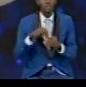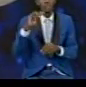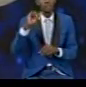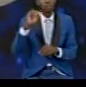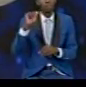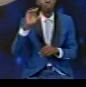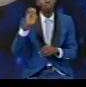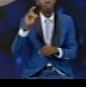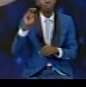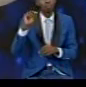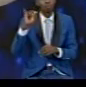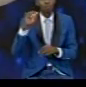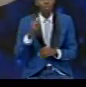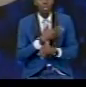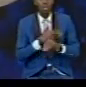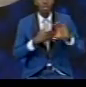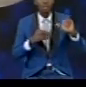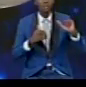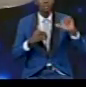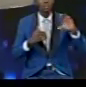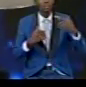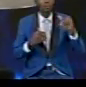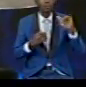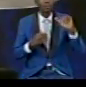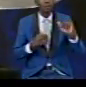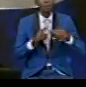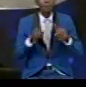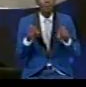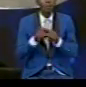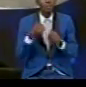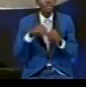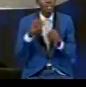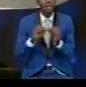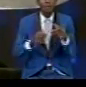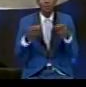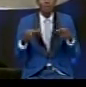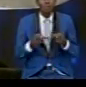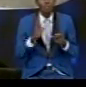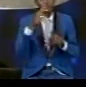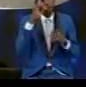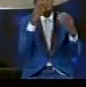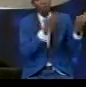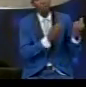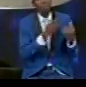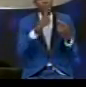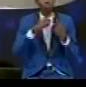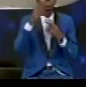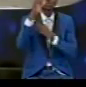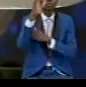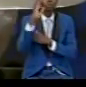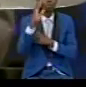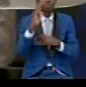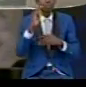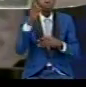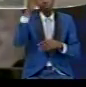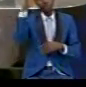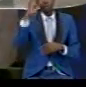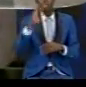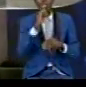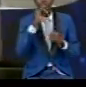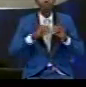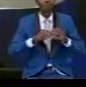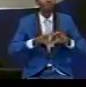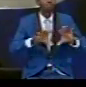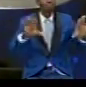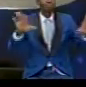but also in every place your faith to God word is spread abroad, so that